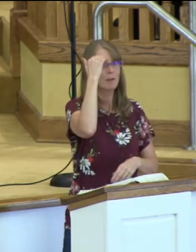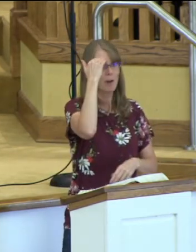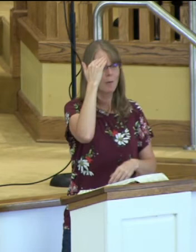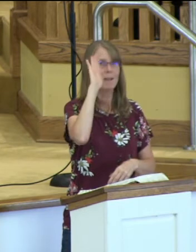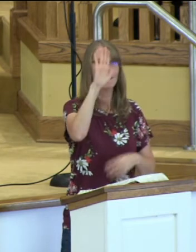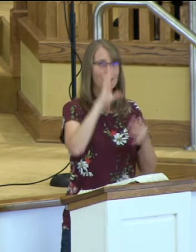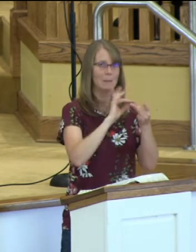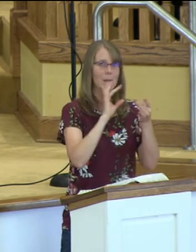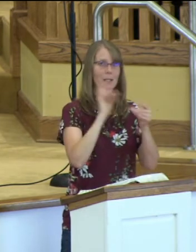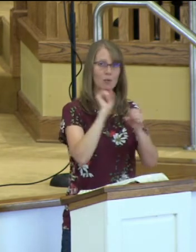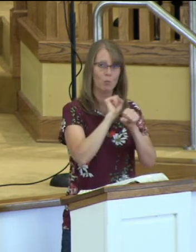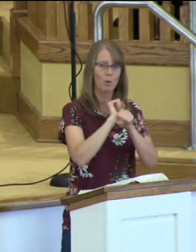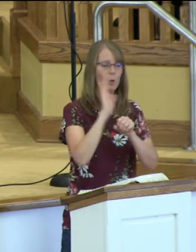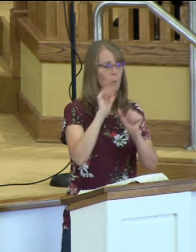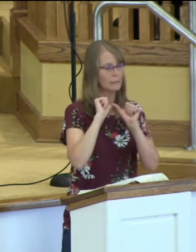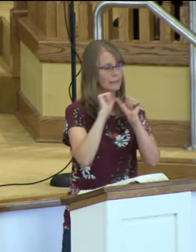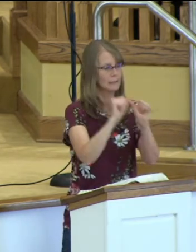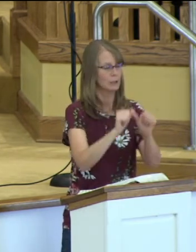continue.